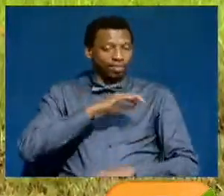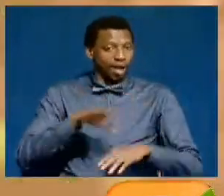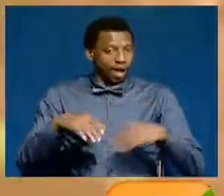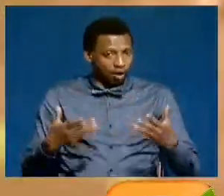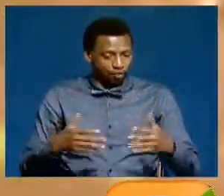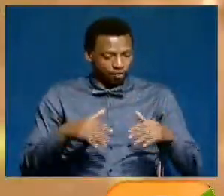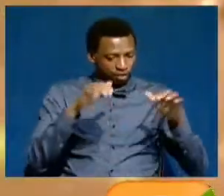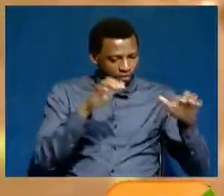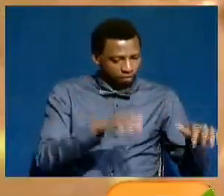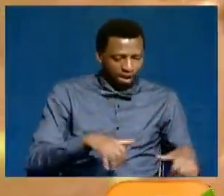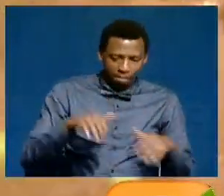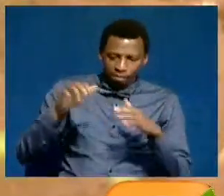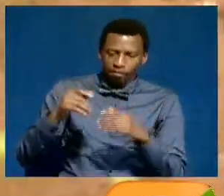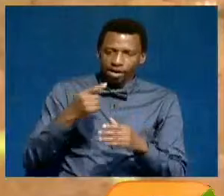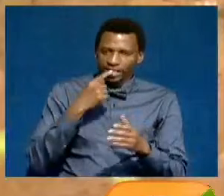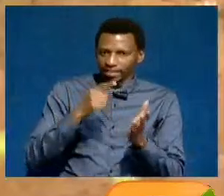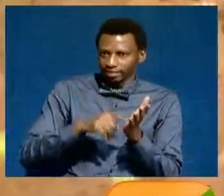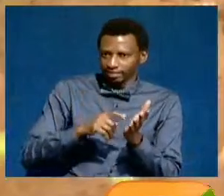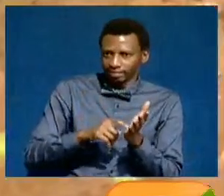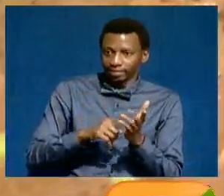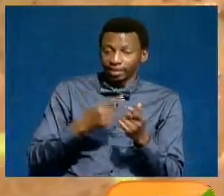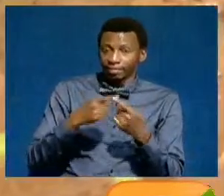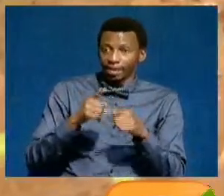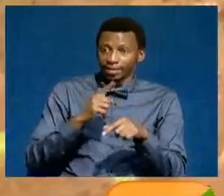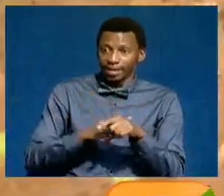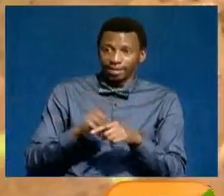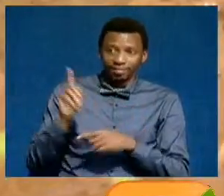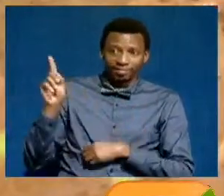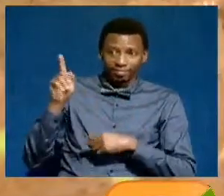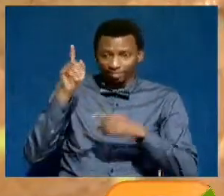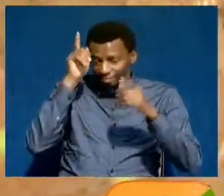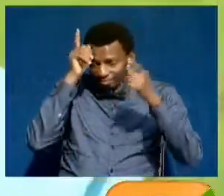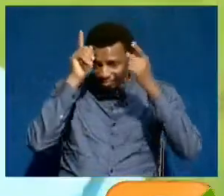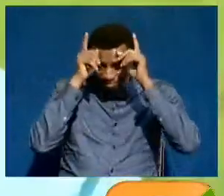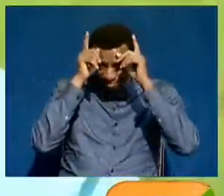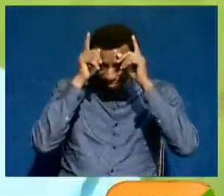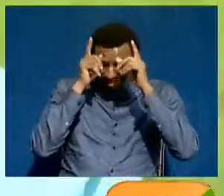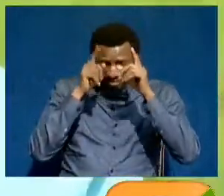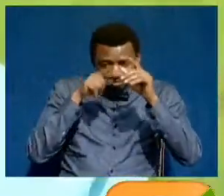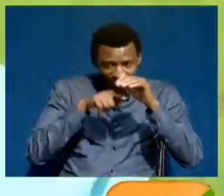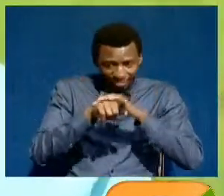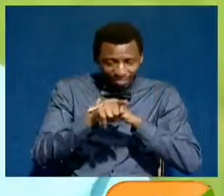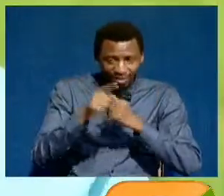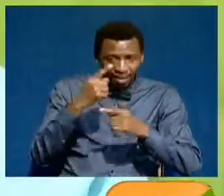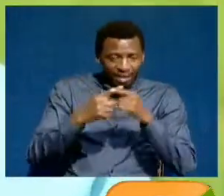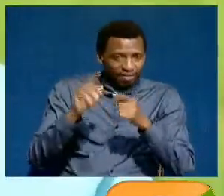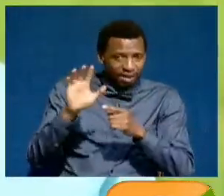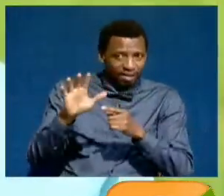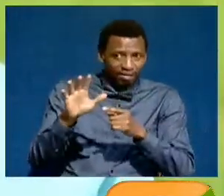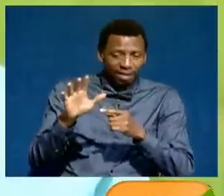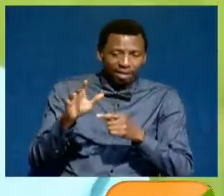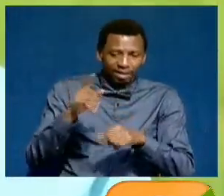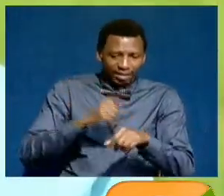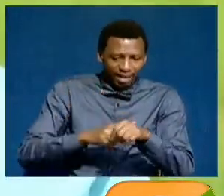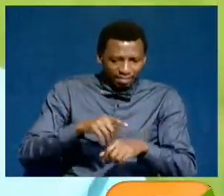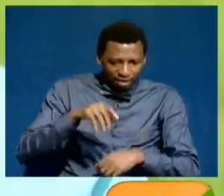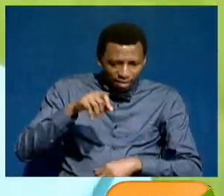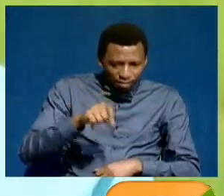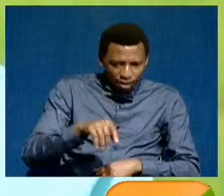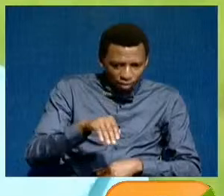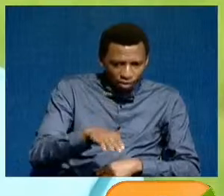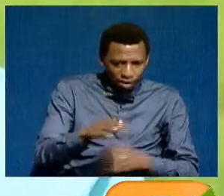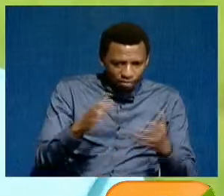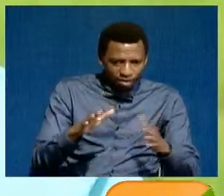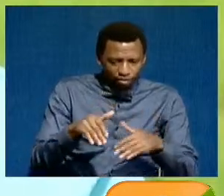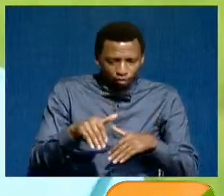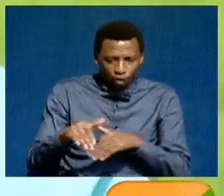of the golden apple snail 5 years ago, everything has changed. Ukipanda zinaende, zinakufuata tu, siki kura kura.